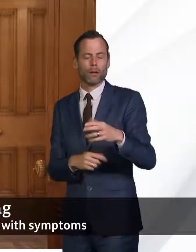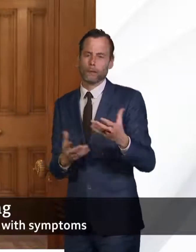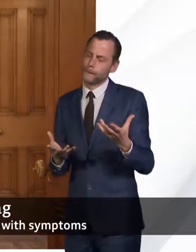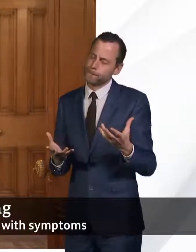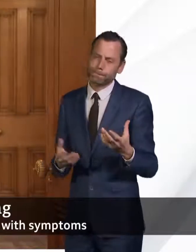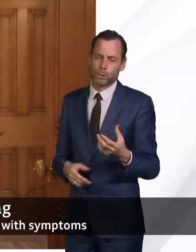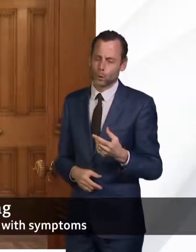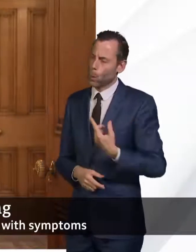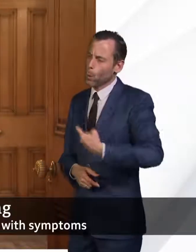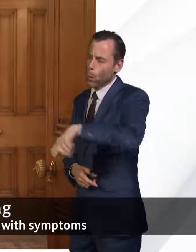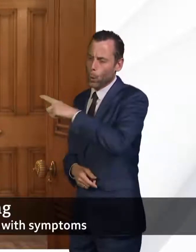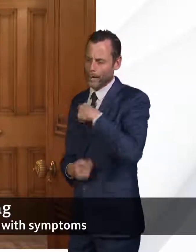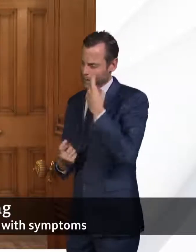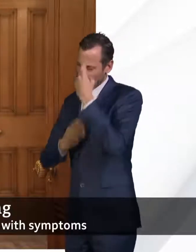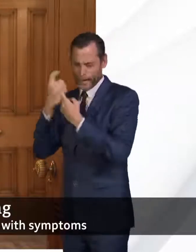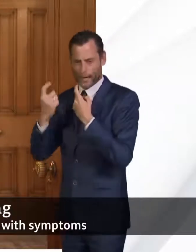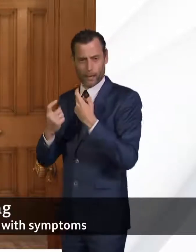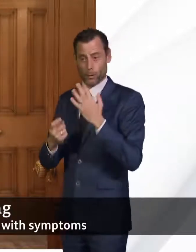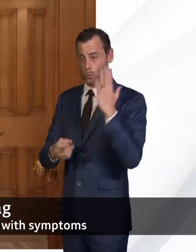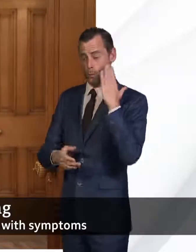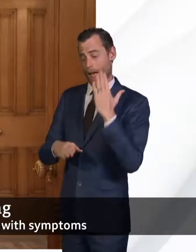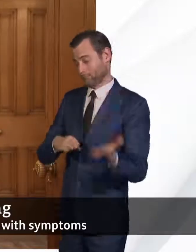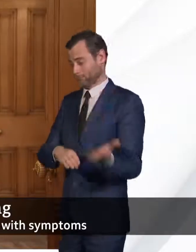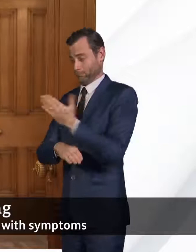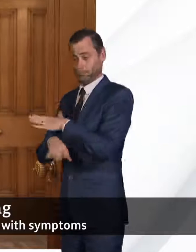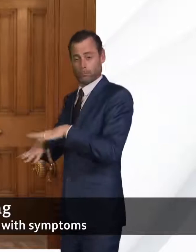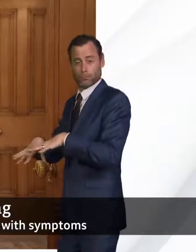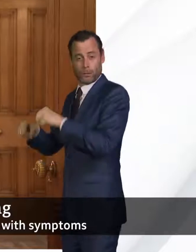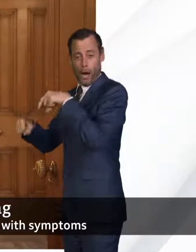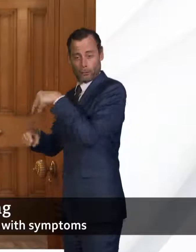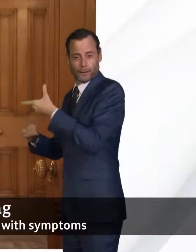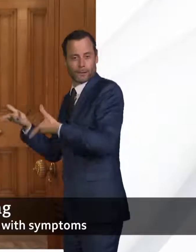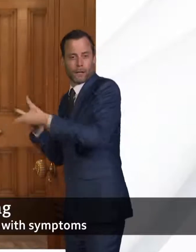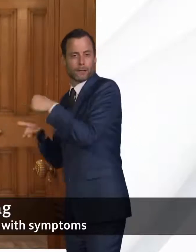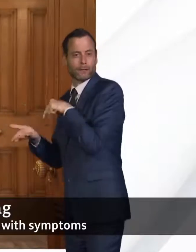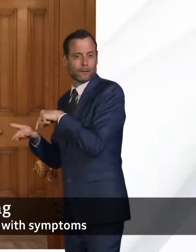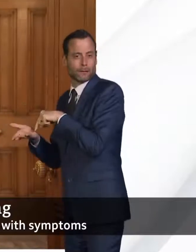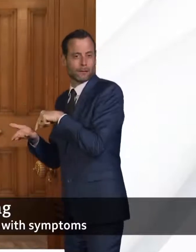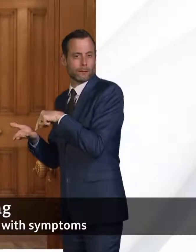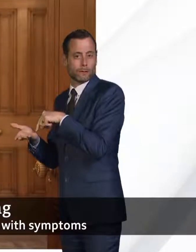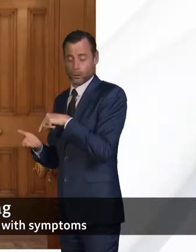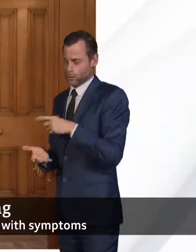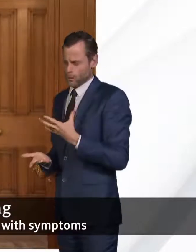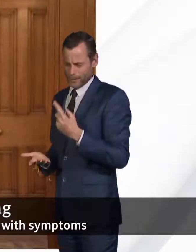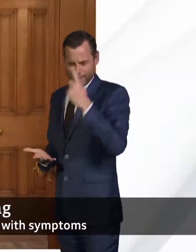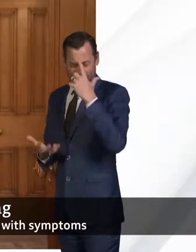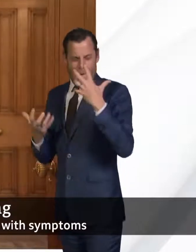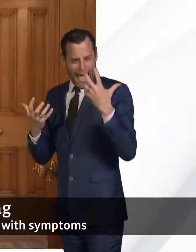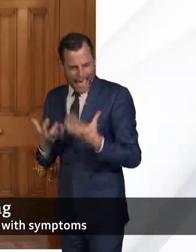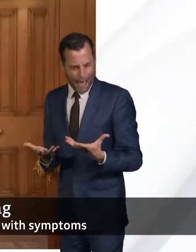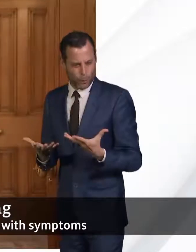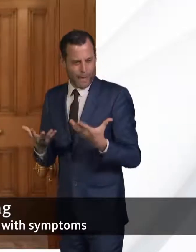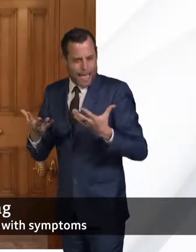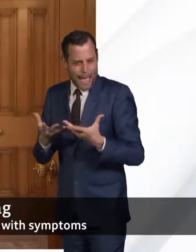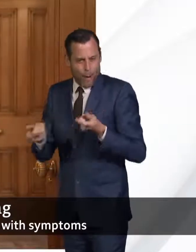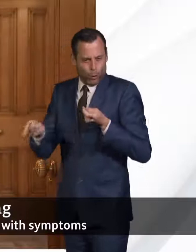it's something that we've focused on right from the start, and something that's been a huge challenge throughout, and